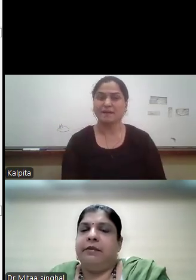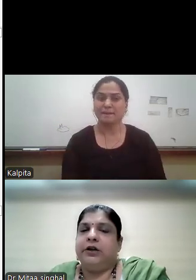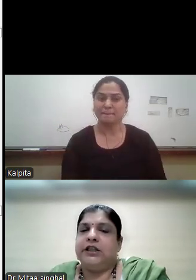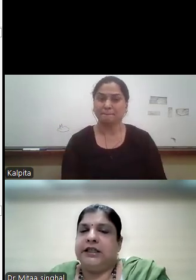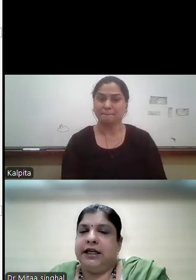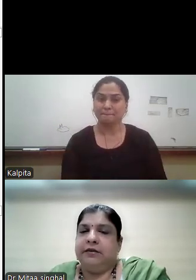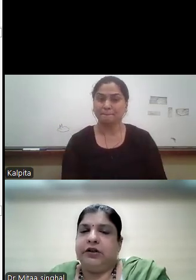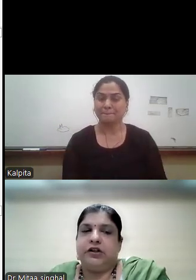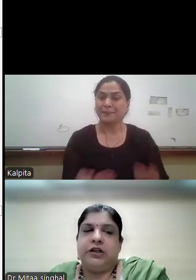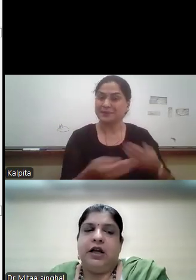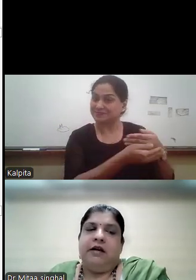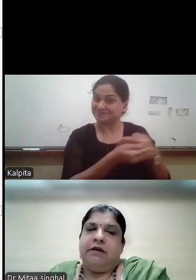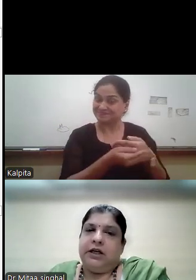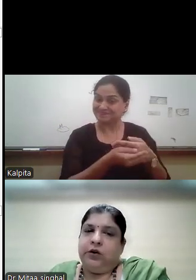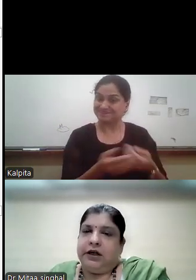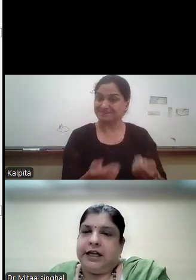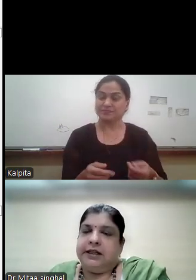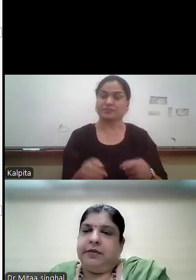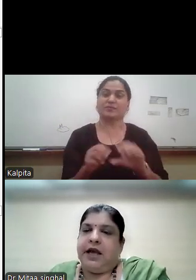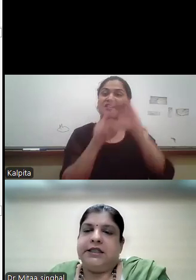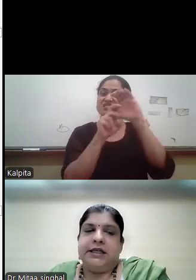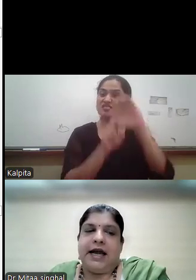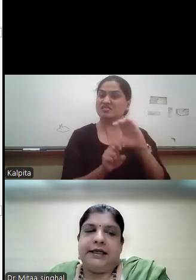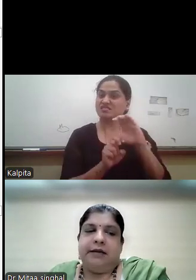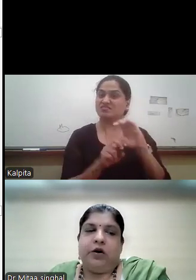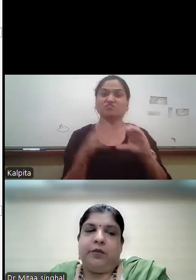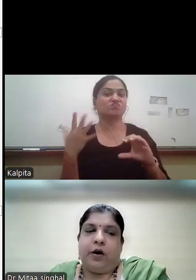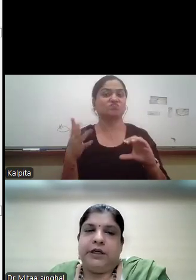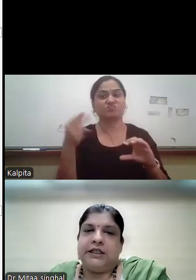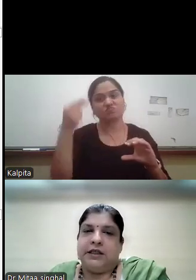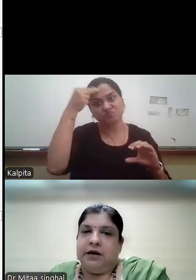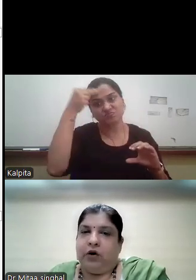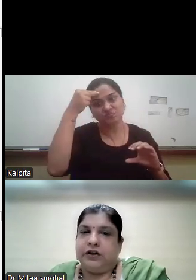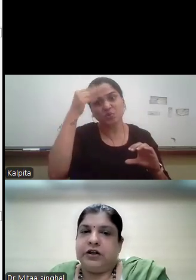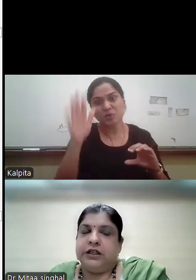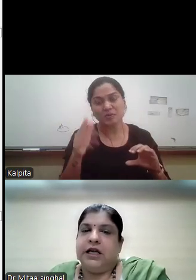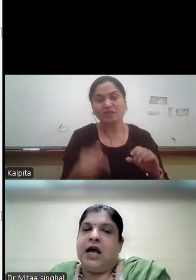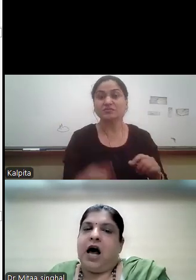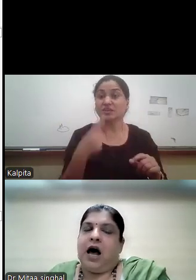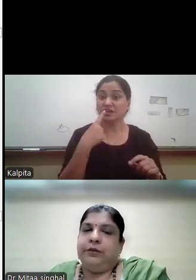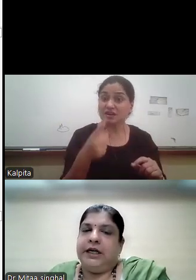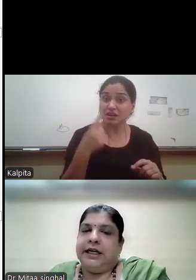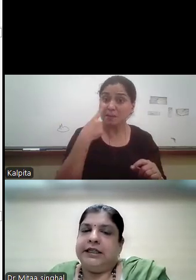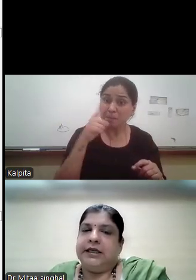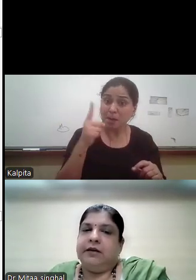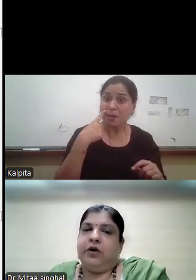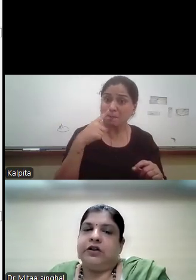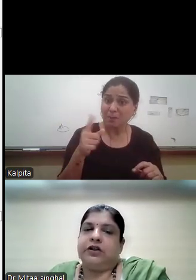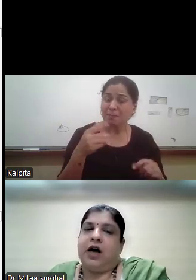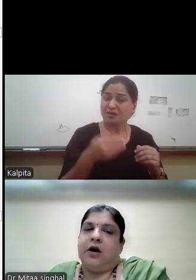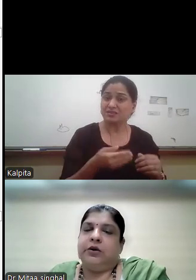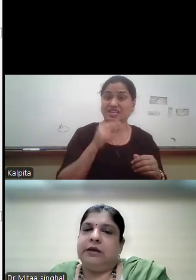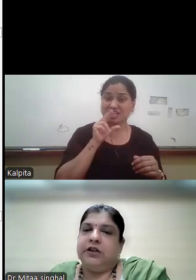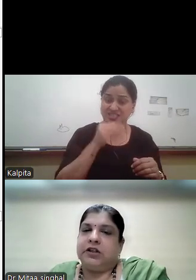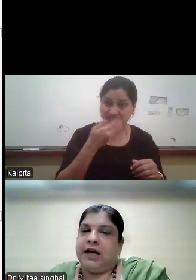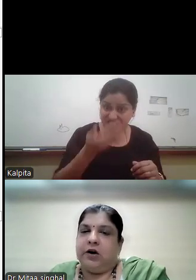problem coming to the sitting position. We need to tell the parents and guide them on appropriate sitting postures, how to maintain sitting